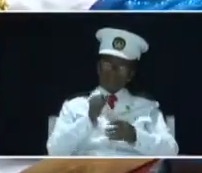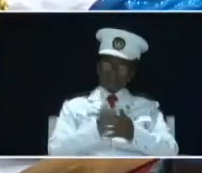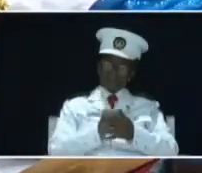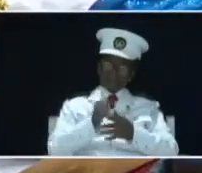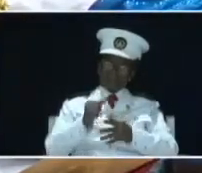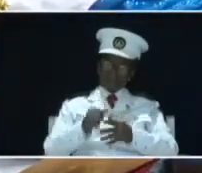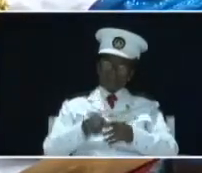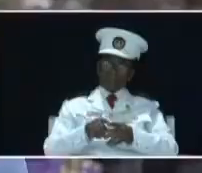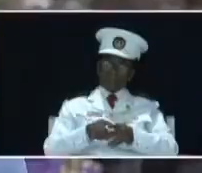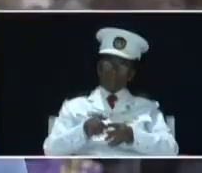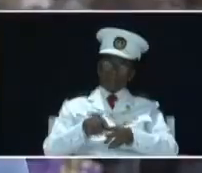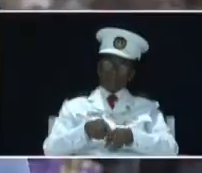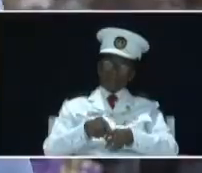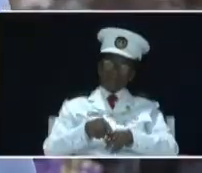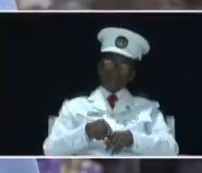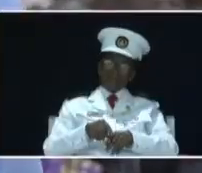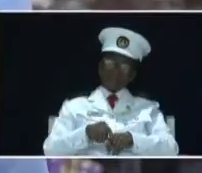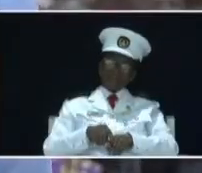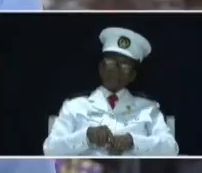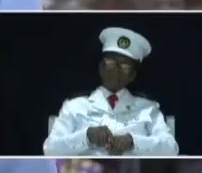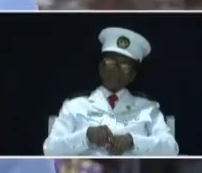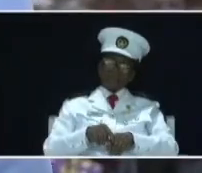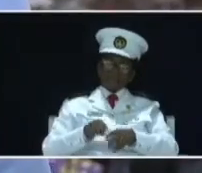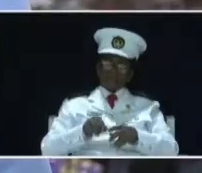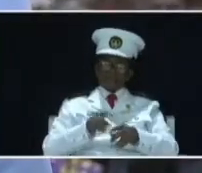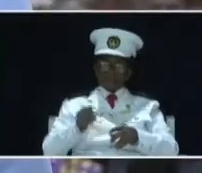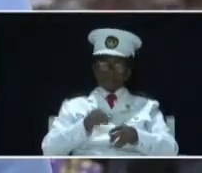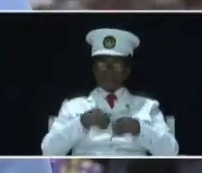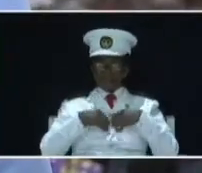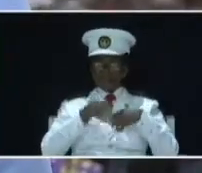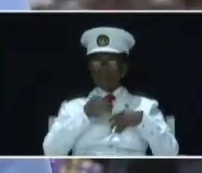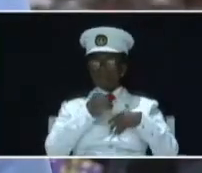Like we have been told at the very beginning,